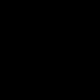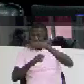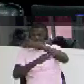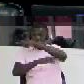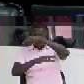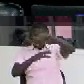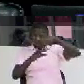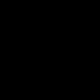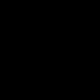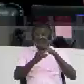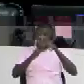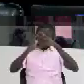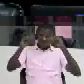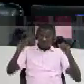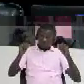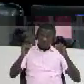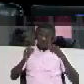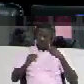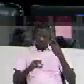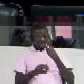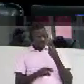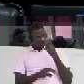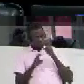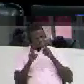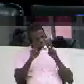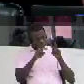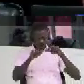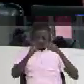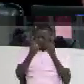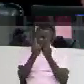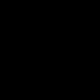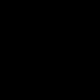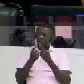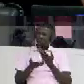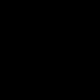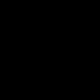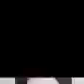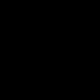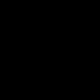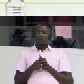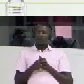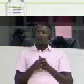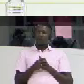and they appear for something. wax ngay tamit